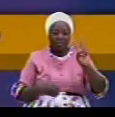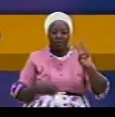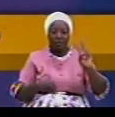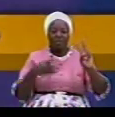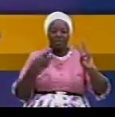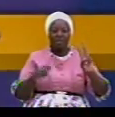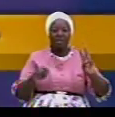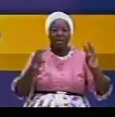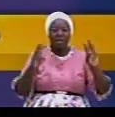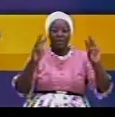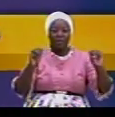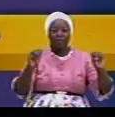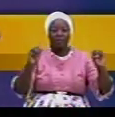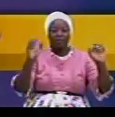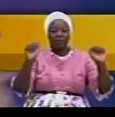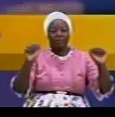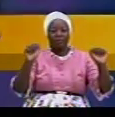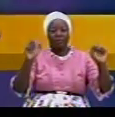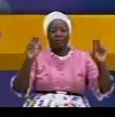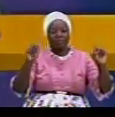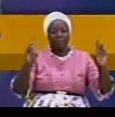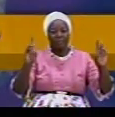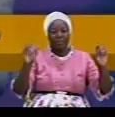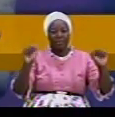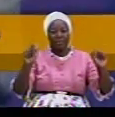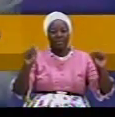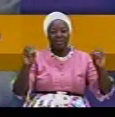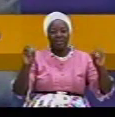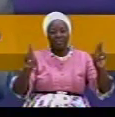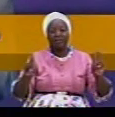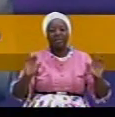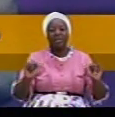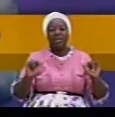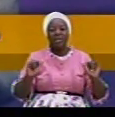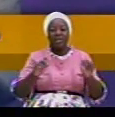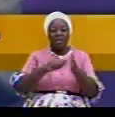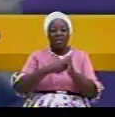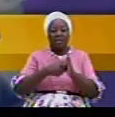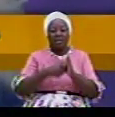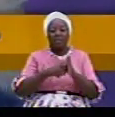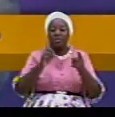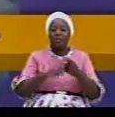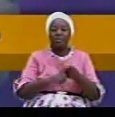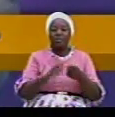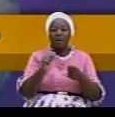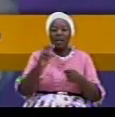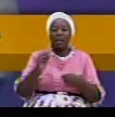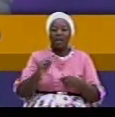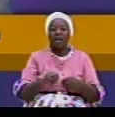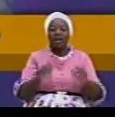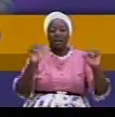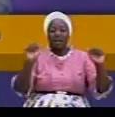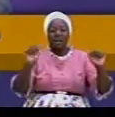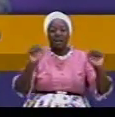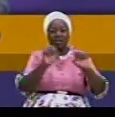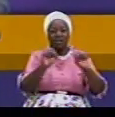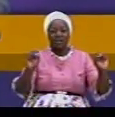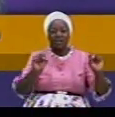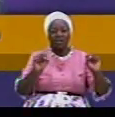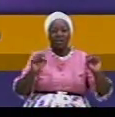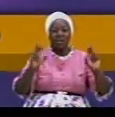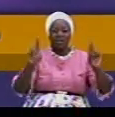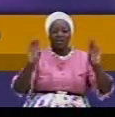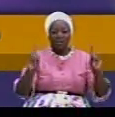that comes anew. A life that is born afresh. A life that has